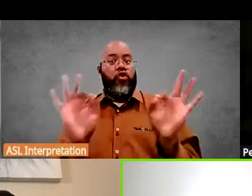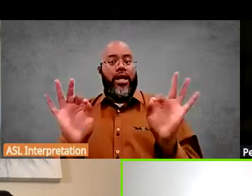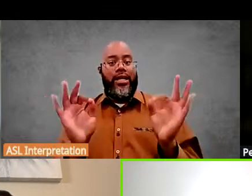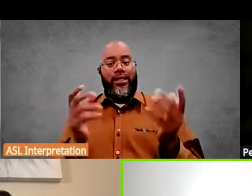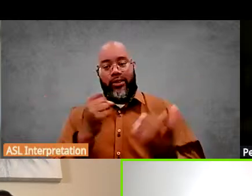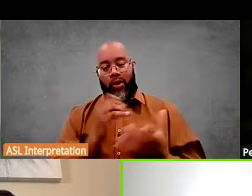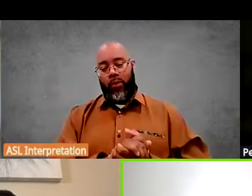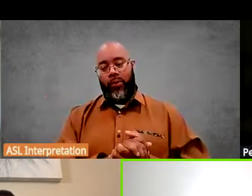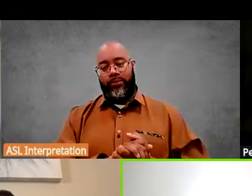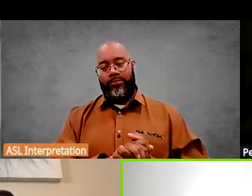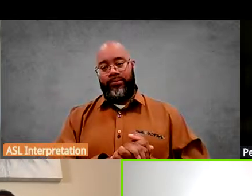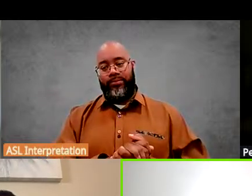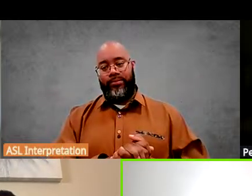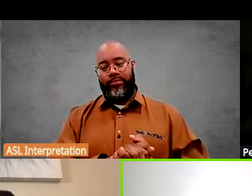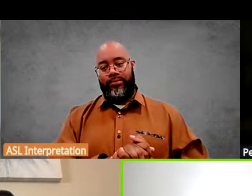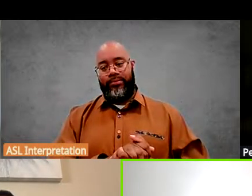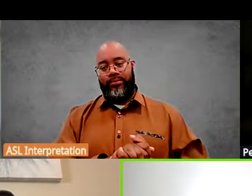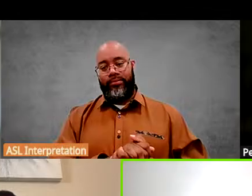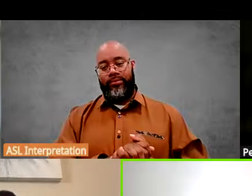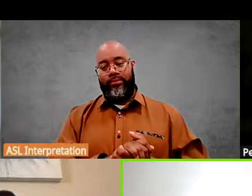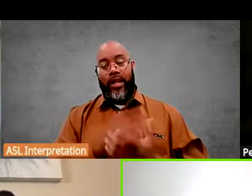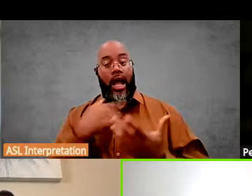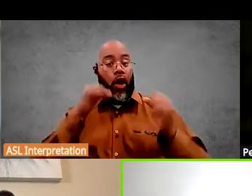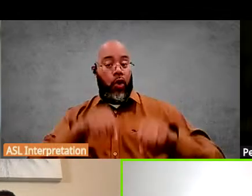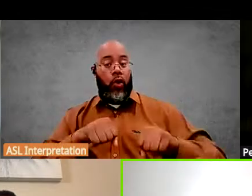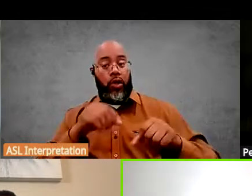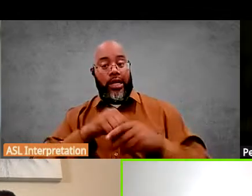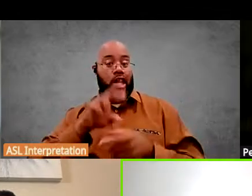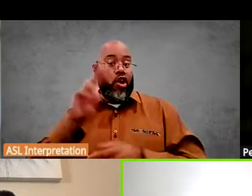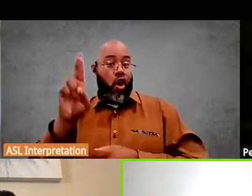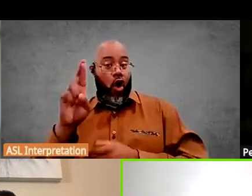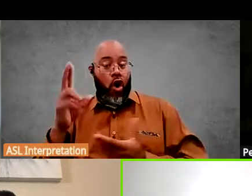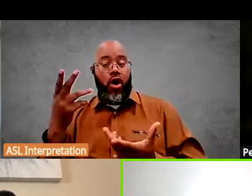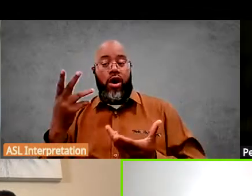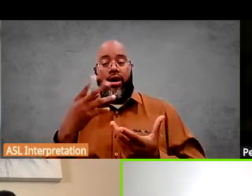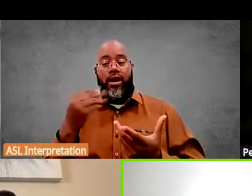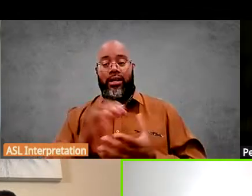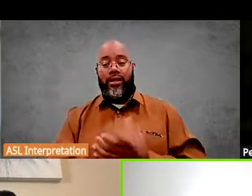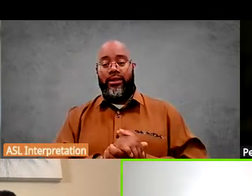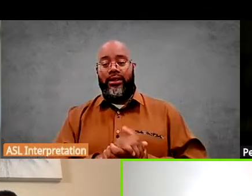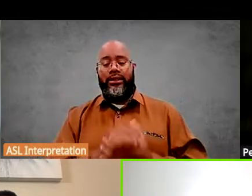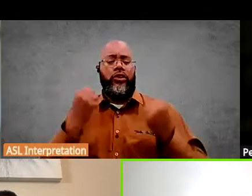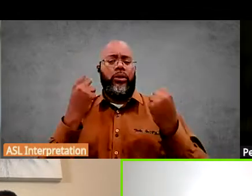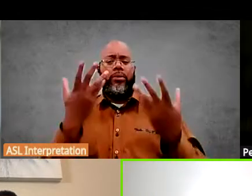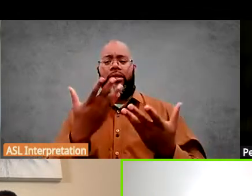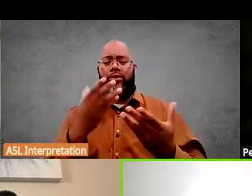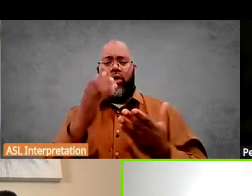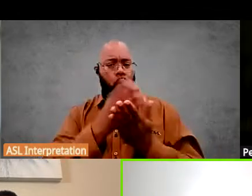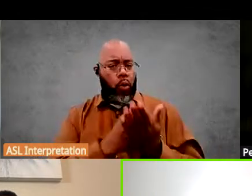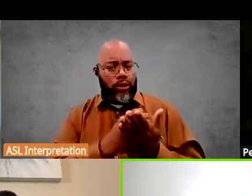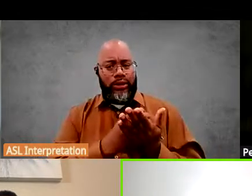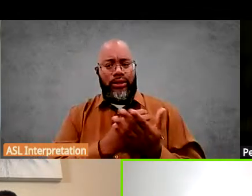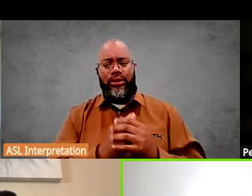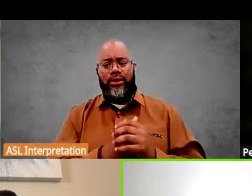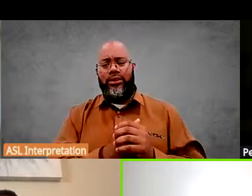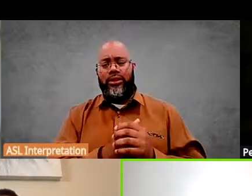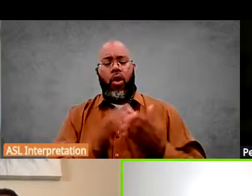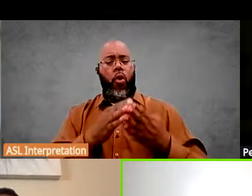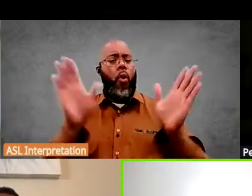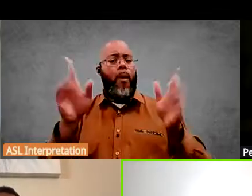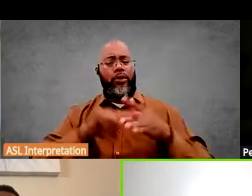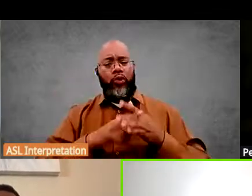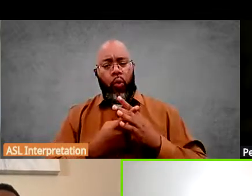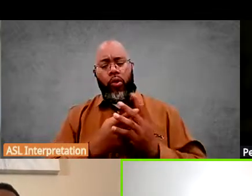So I code in R and there are so many courses and it's like open source,